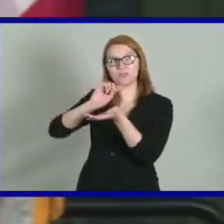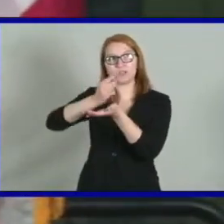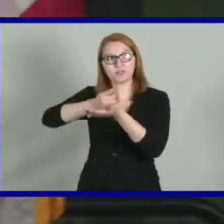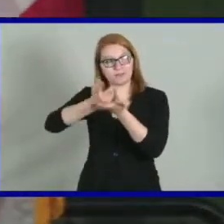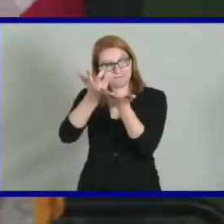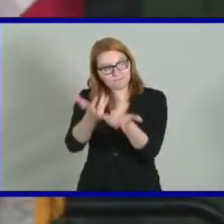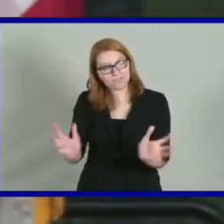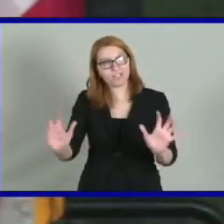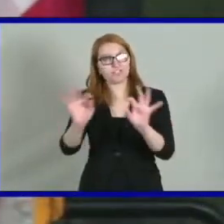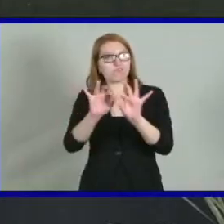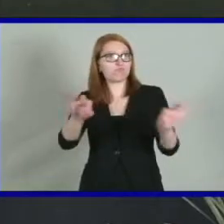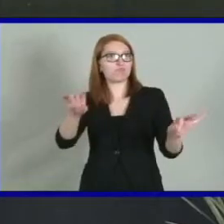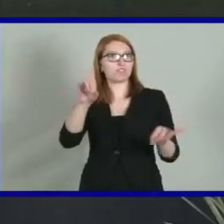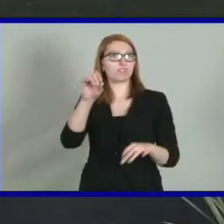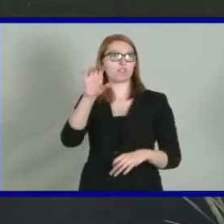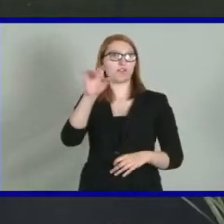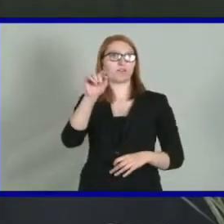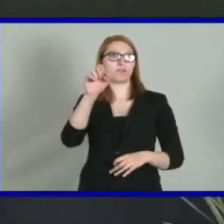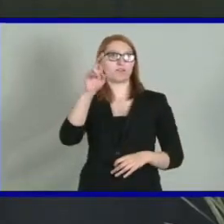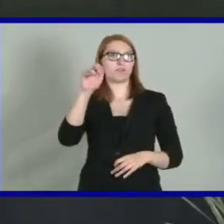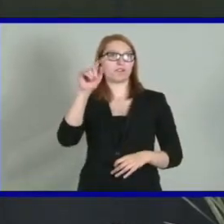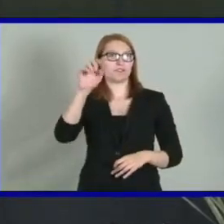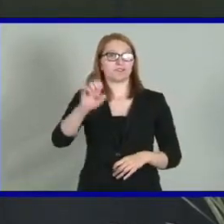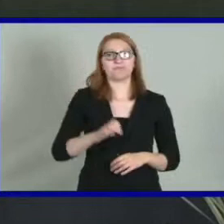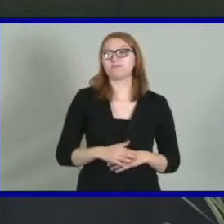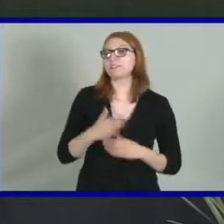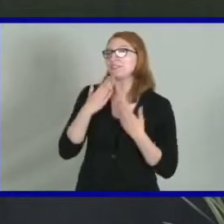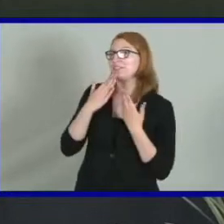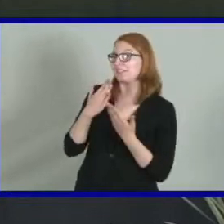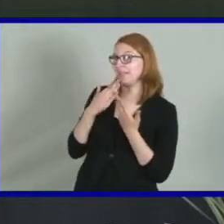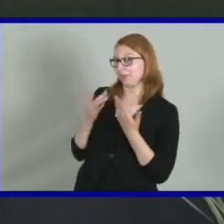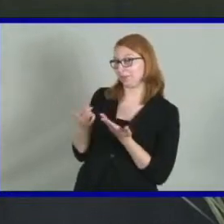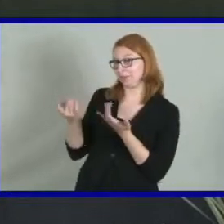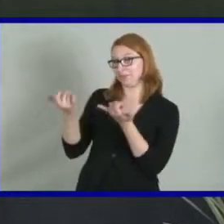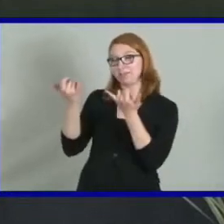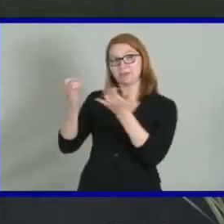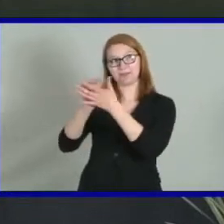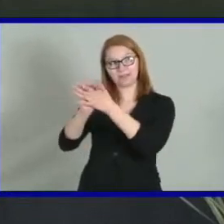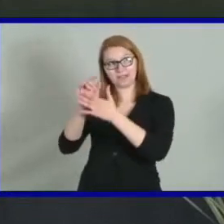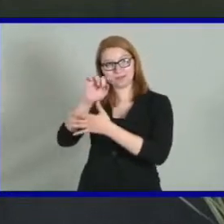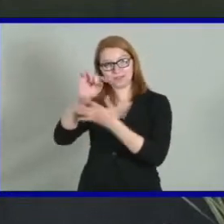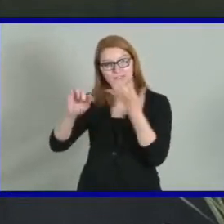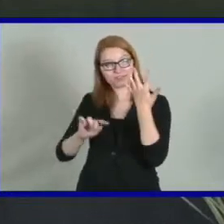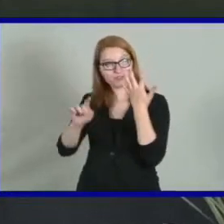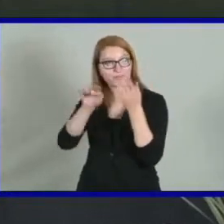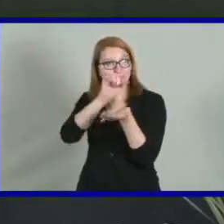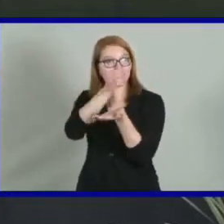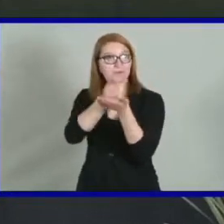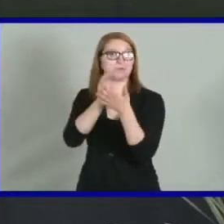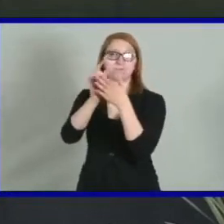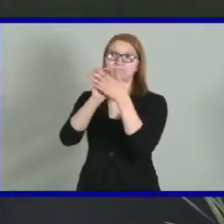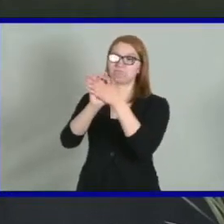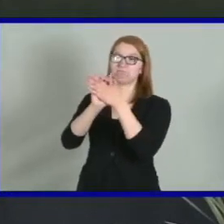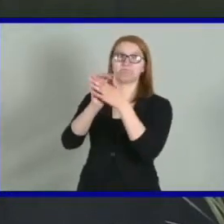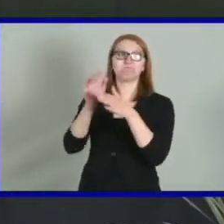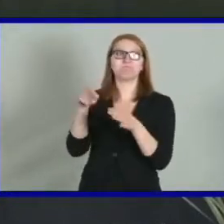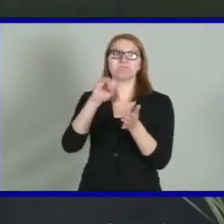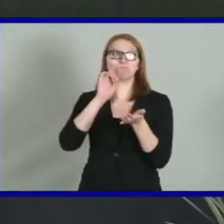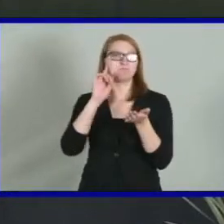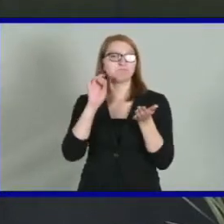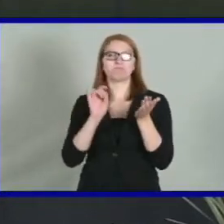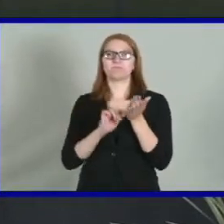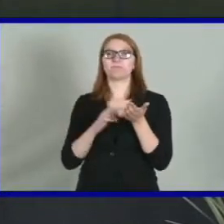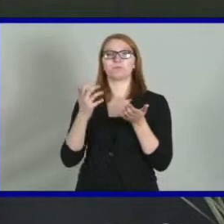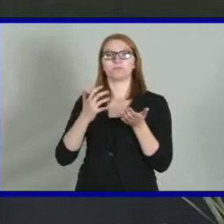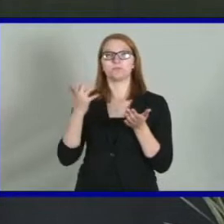degrees. Thank you, Dr. Winsick. Congratulations, graduates, on this remarkable achievement. Exercising the authority of the